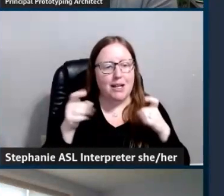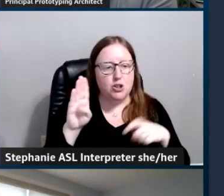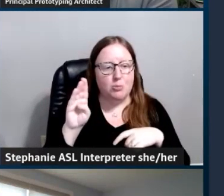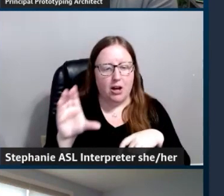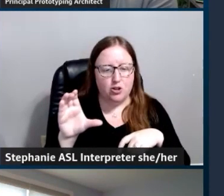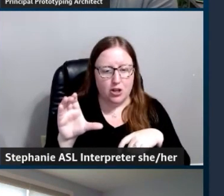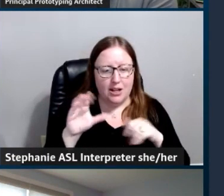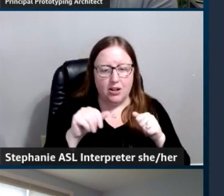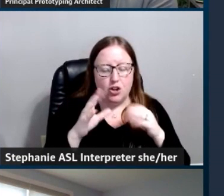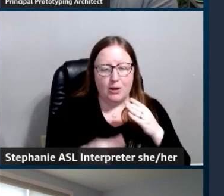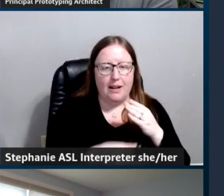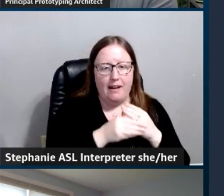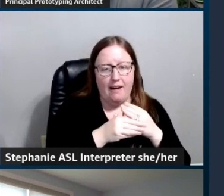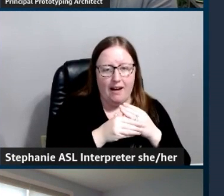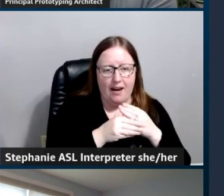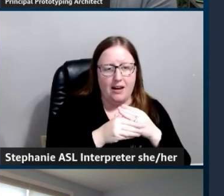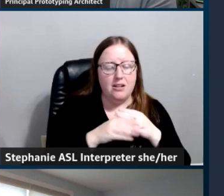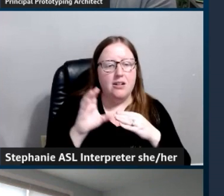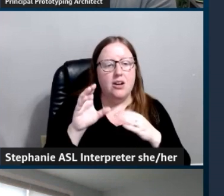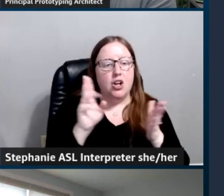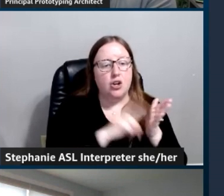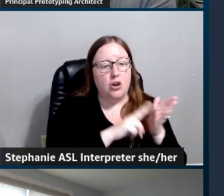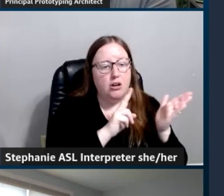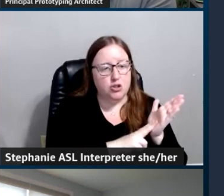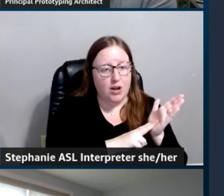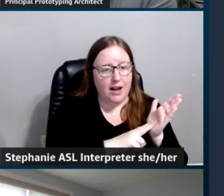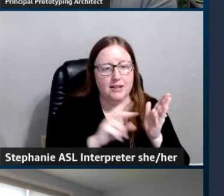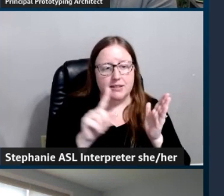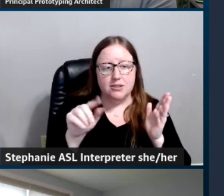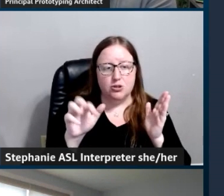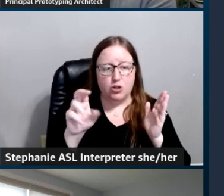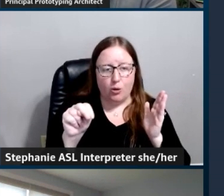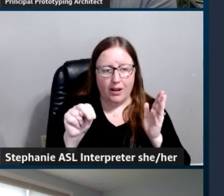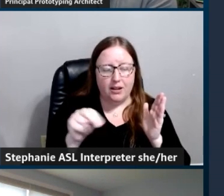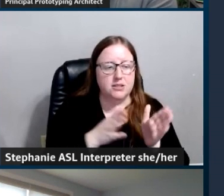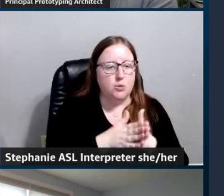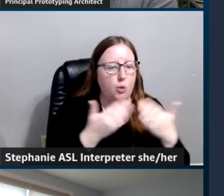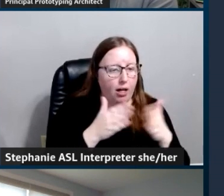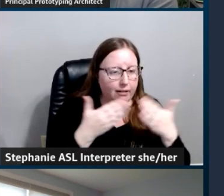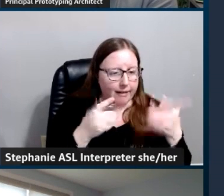can add contracts, tokens, wallets, etc.,